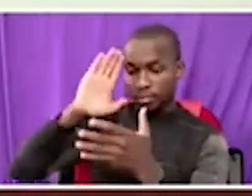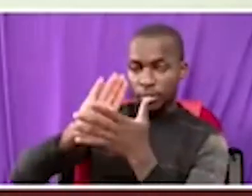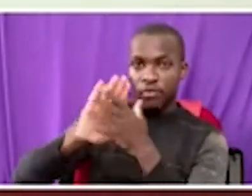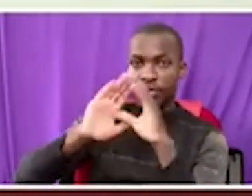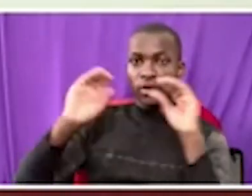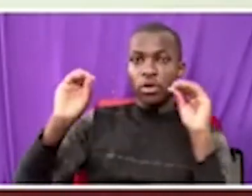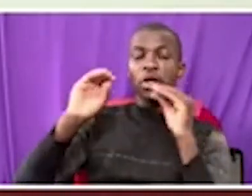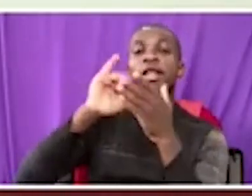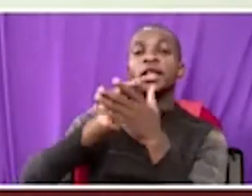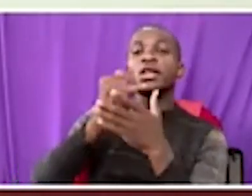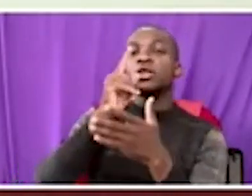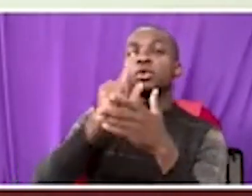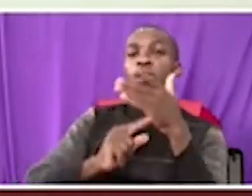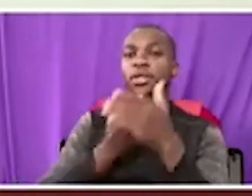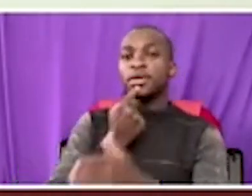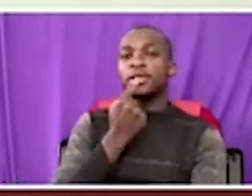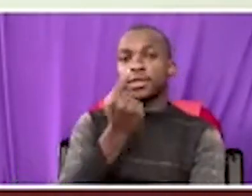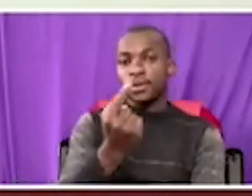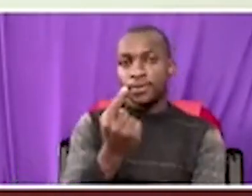That's what he said.